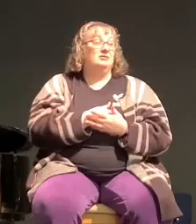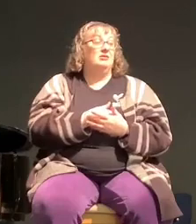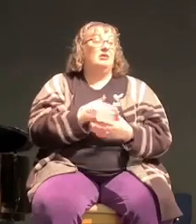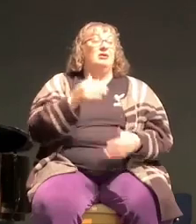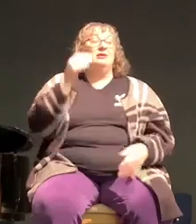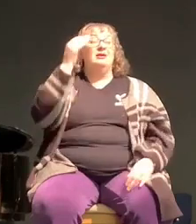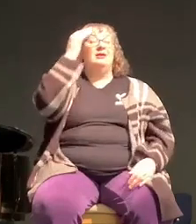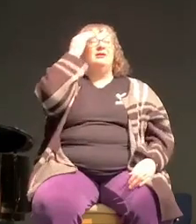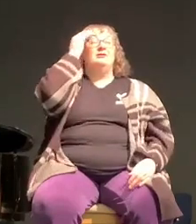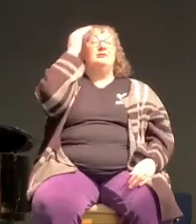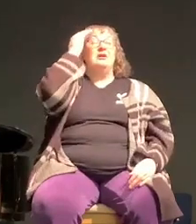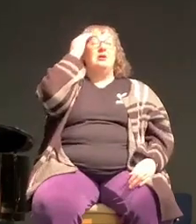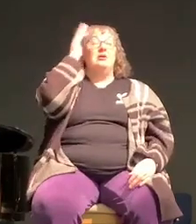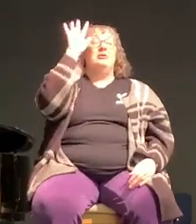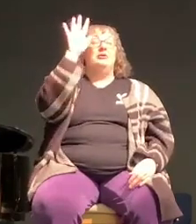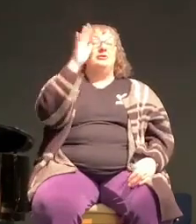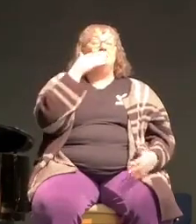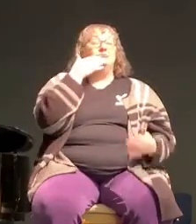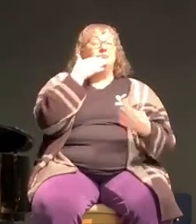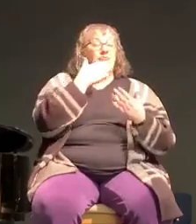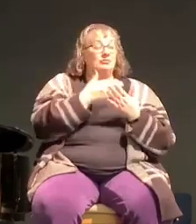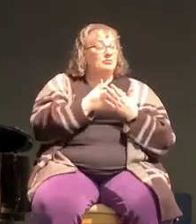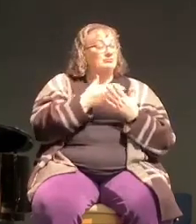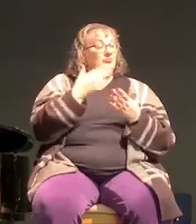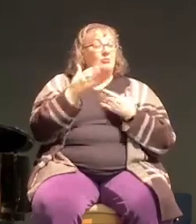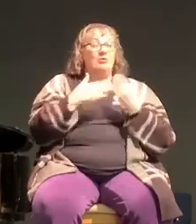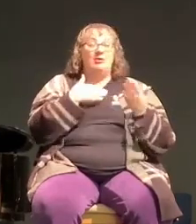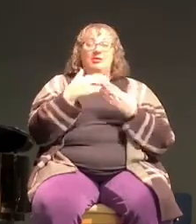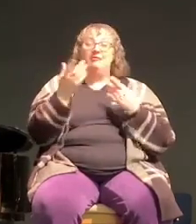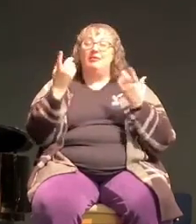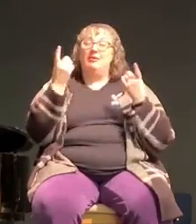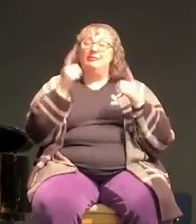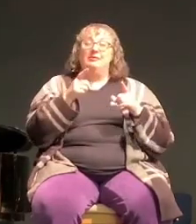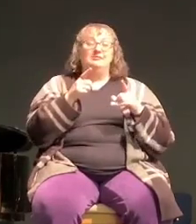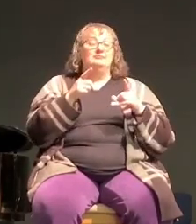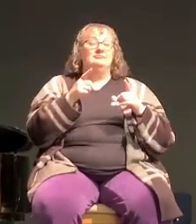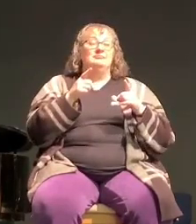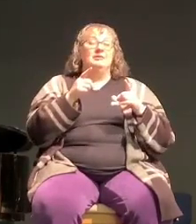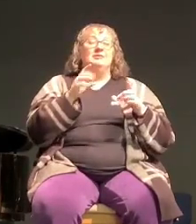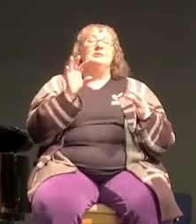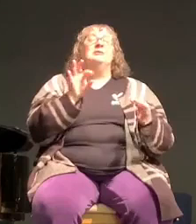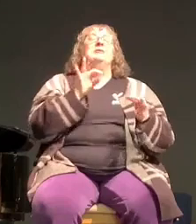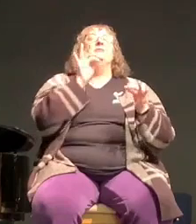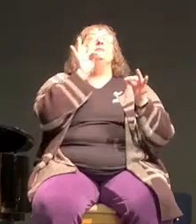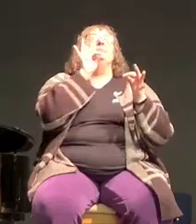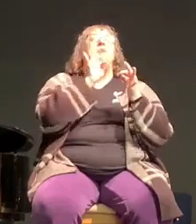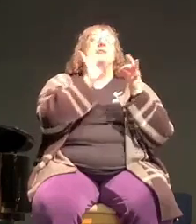know that he is good, and whatever is in store, it's going to be perfect.